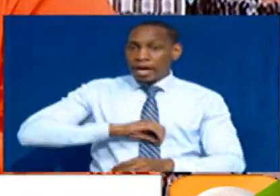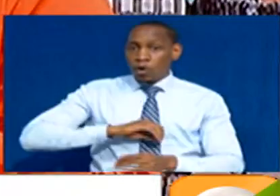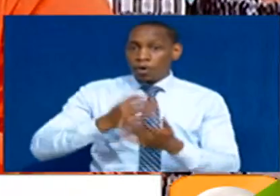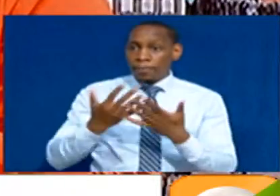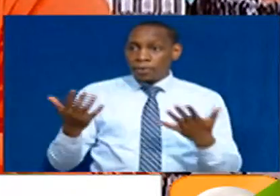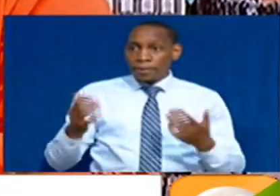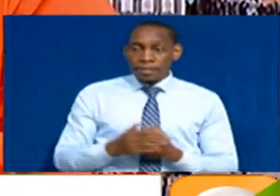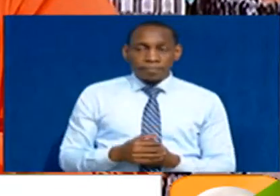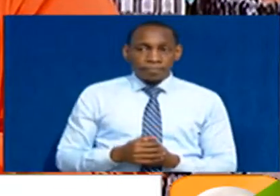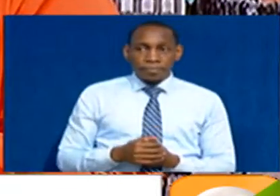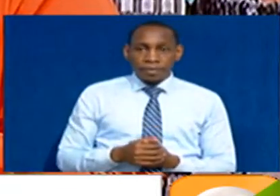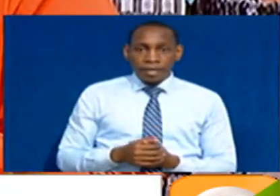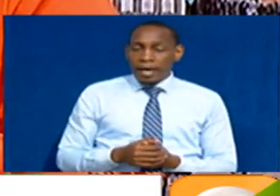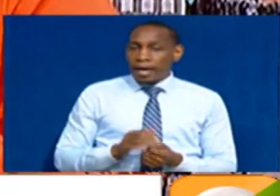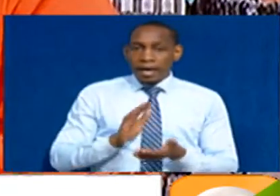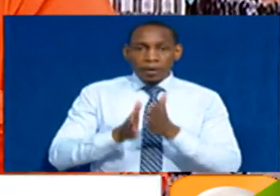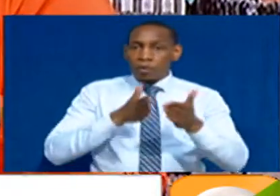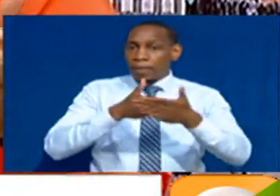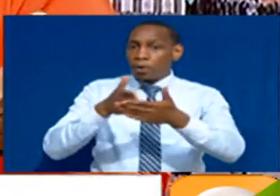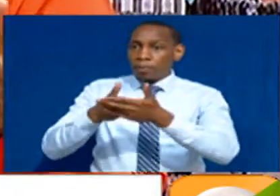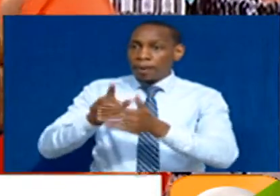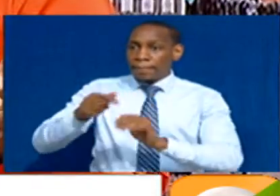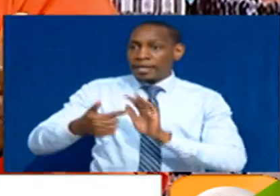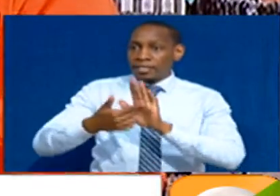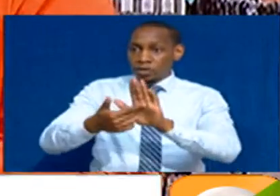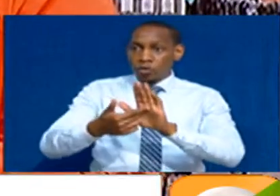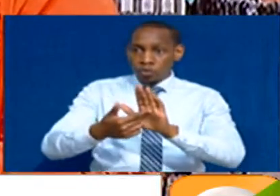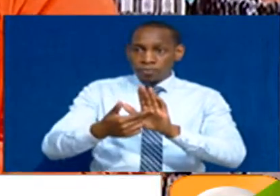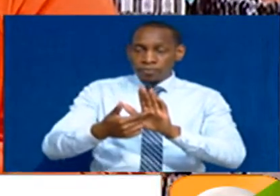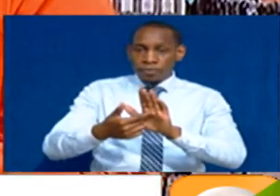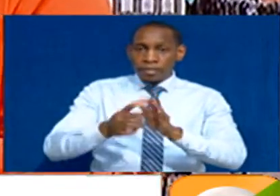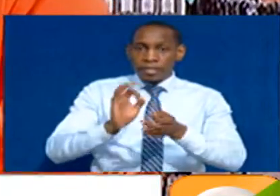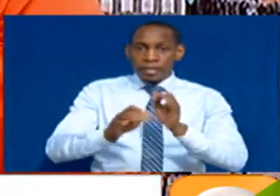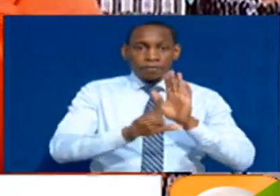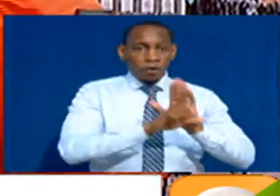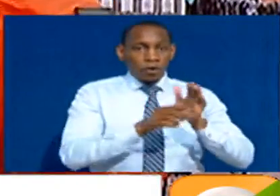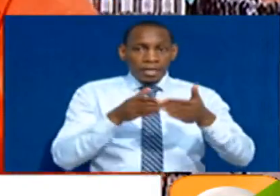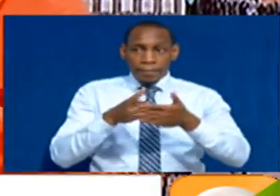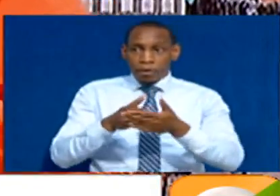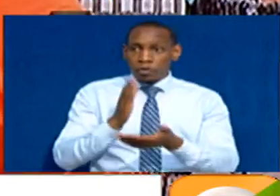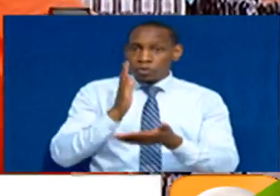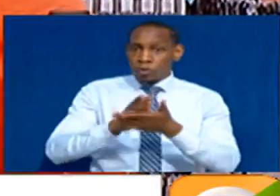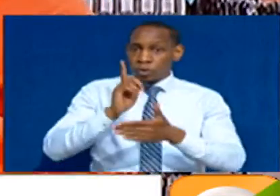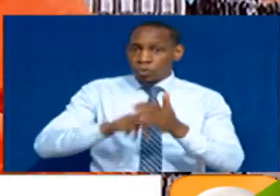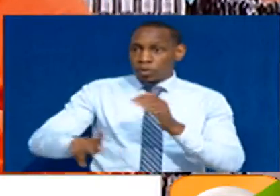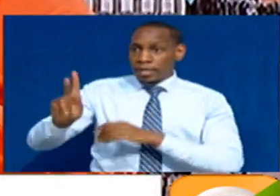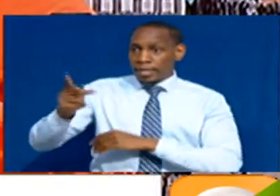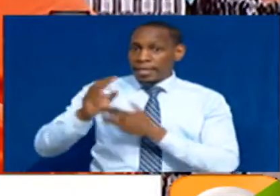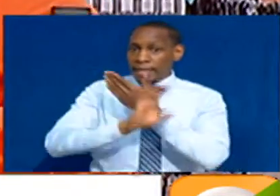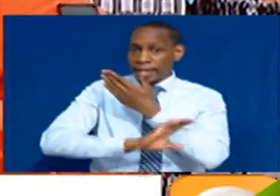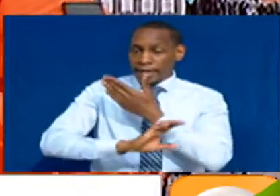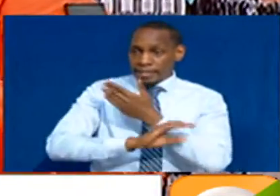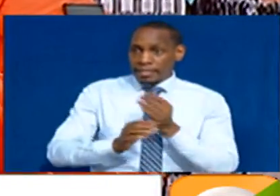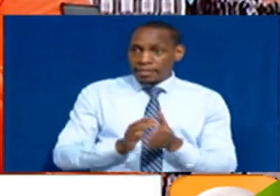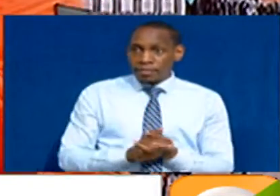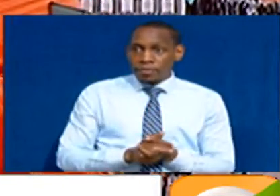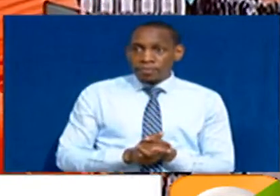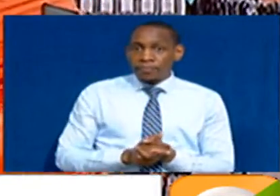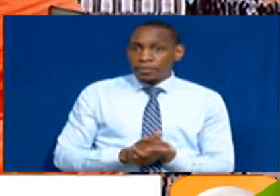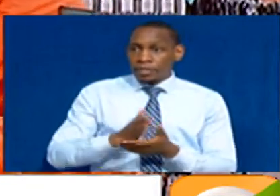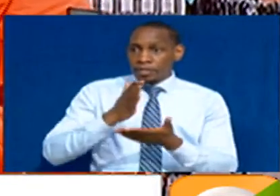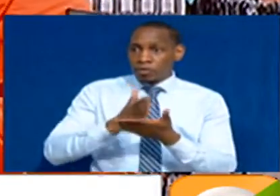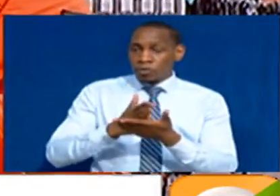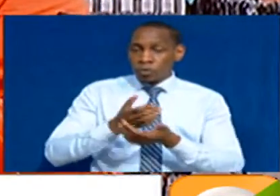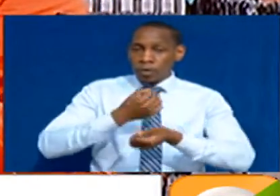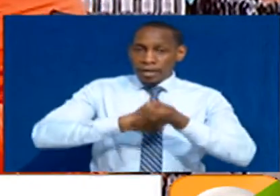properties, nothing prohibits. I mean, you have to show me the law that prohibits. In fact, Kenya as a country is really